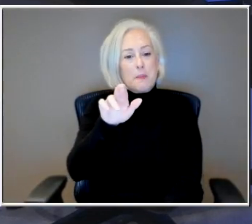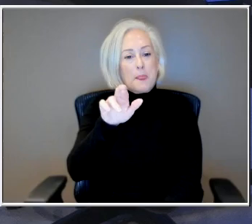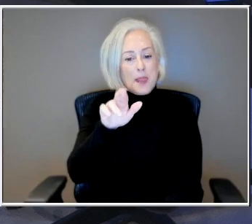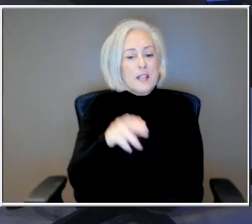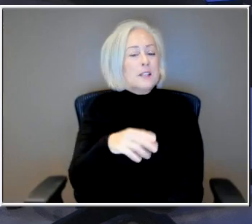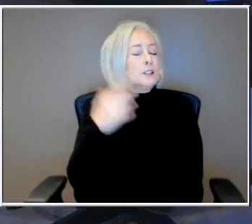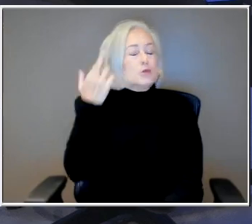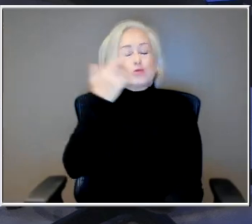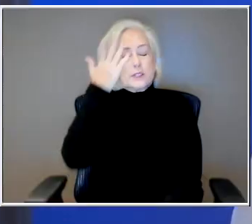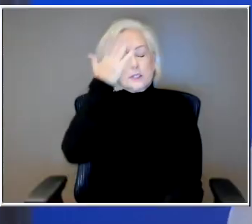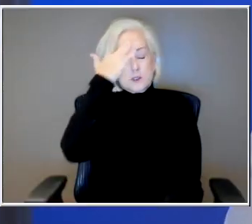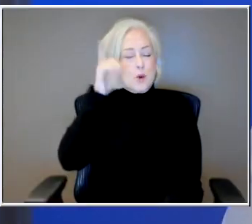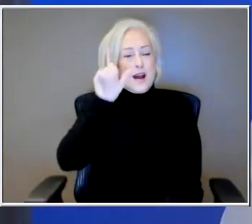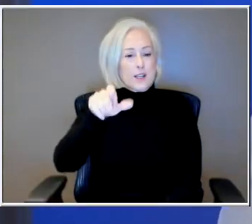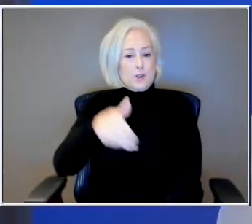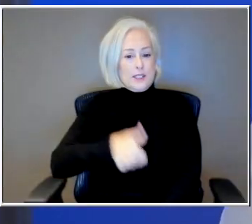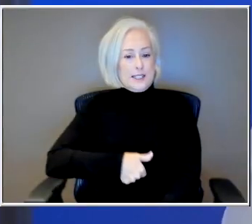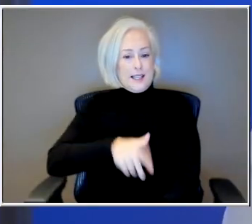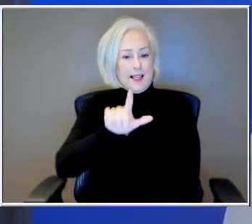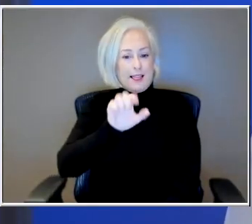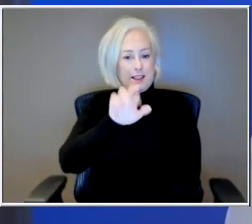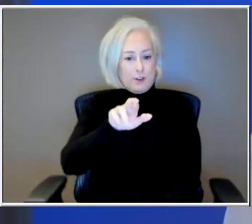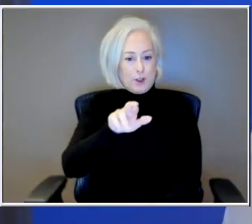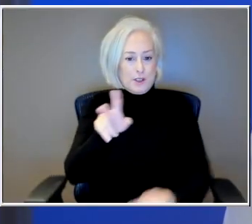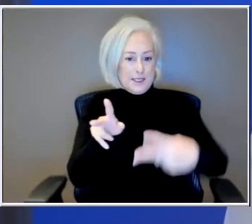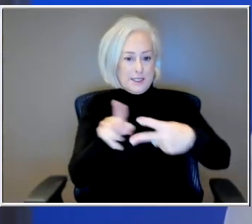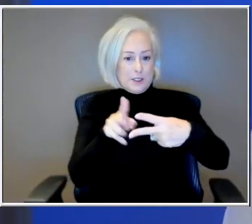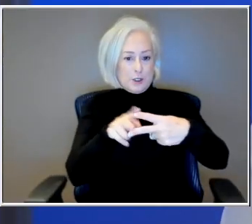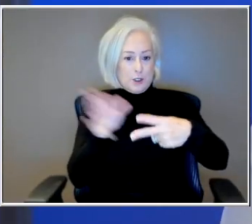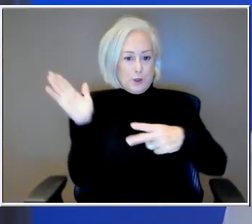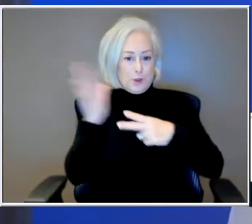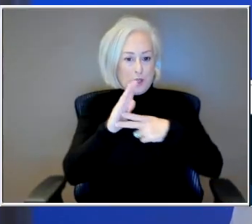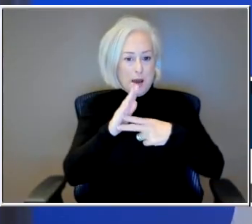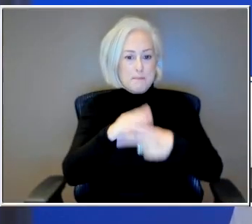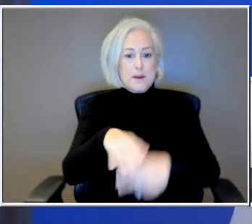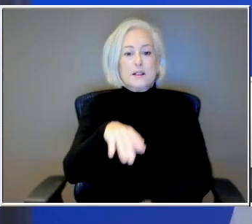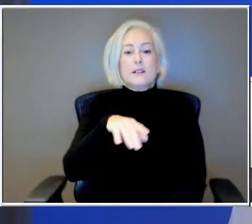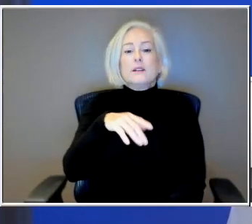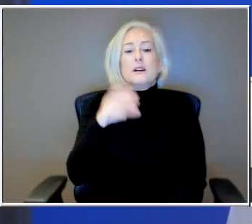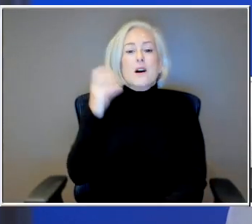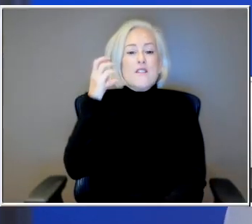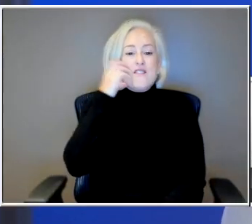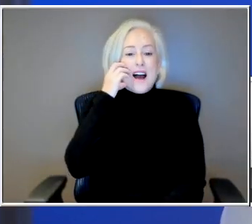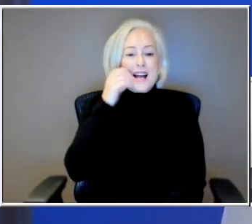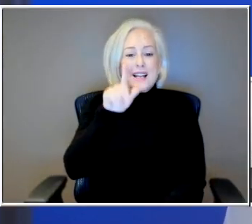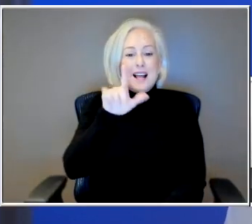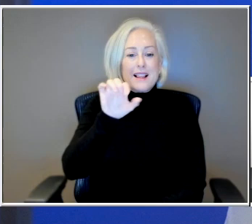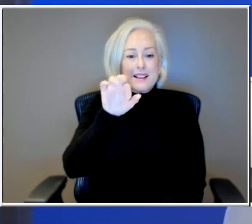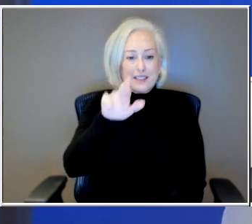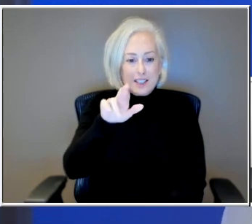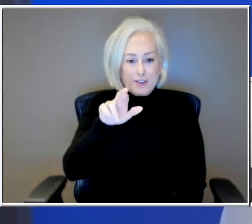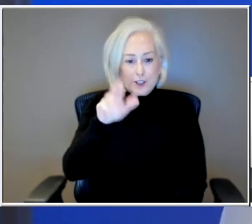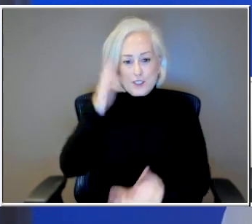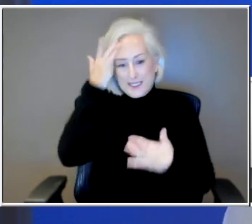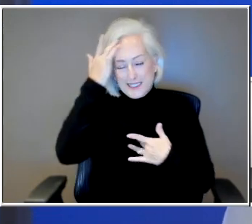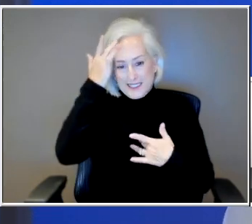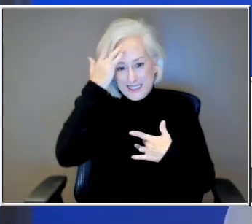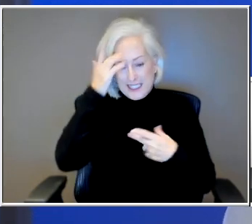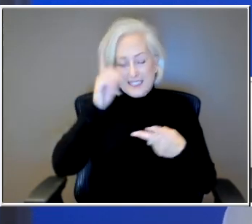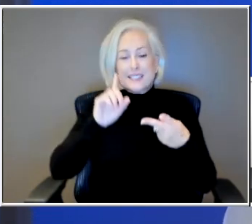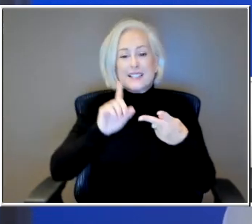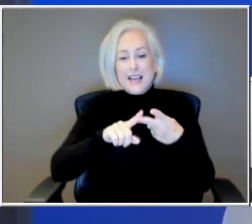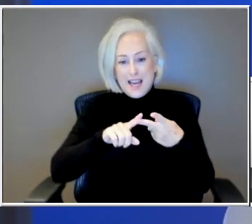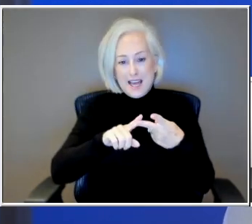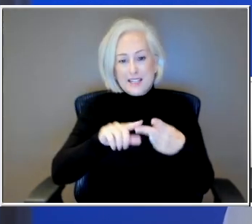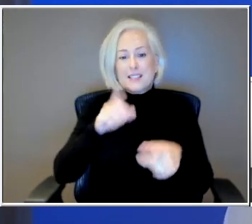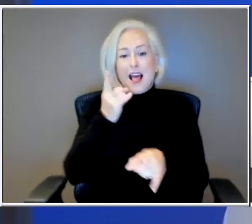liver? The two top causes right now are fatty liver disease and alcohol. So that's what we see. Most of our patients that need a transplant are